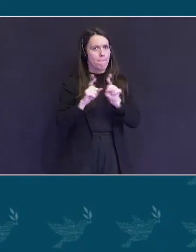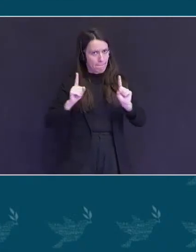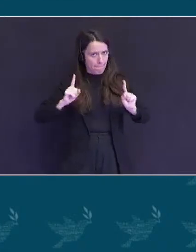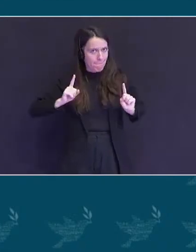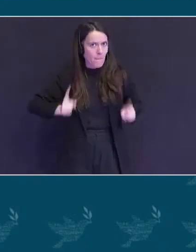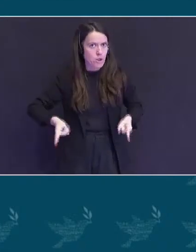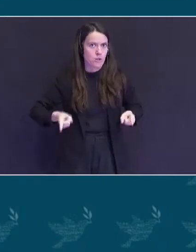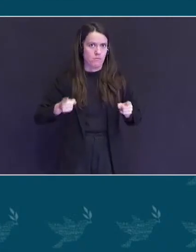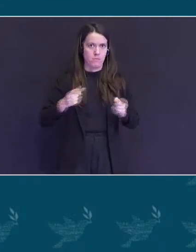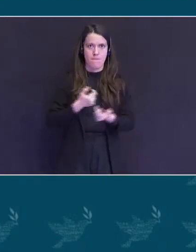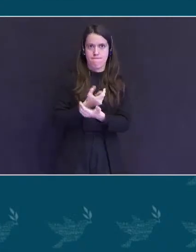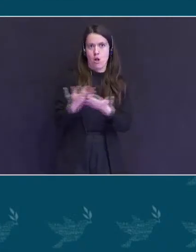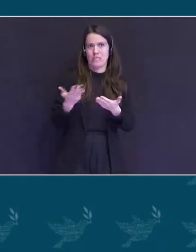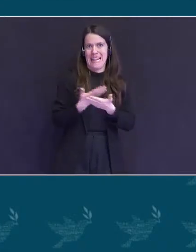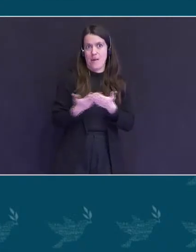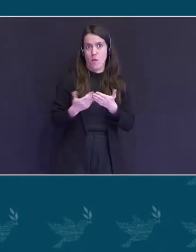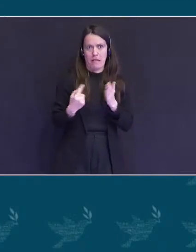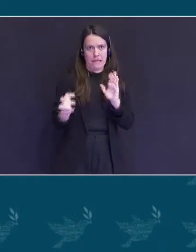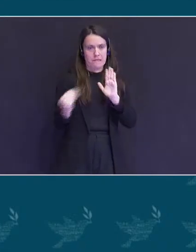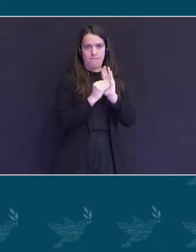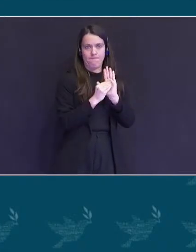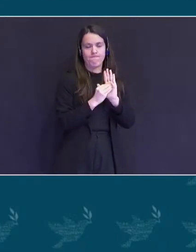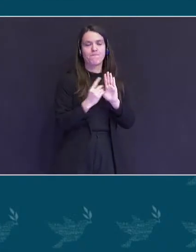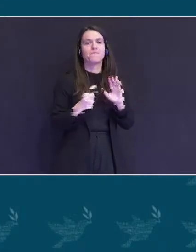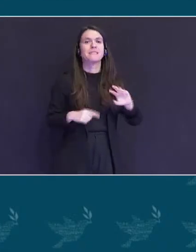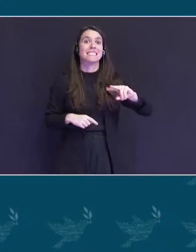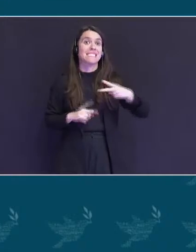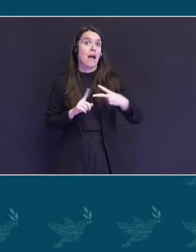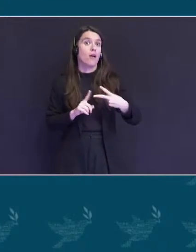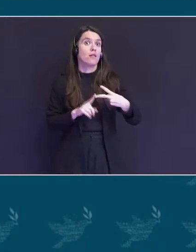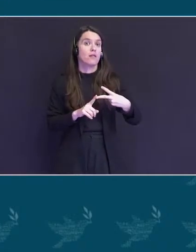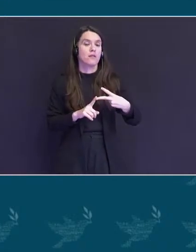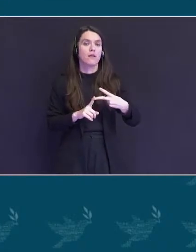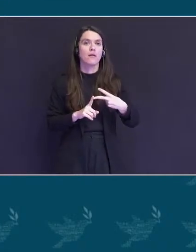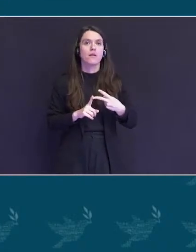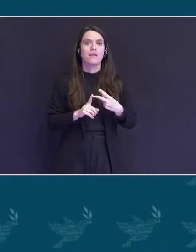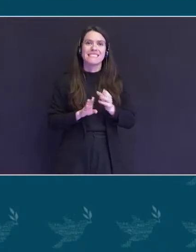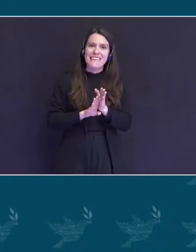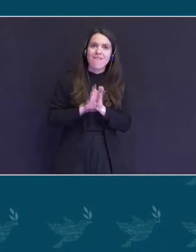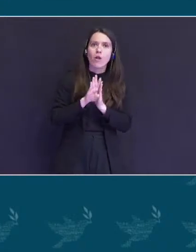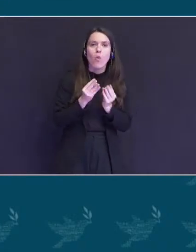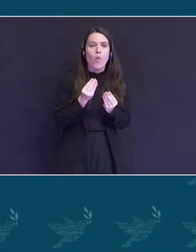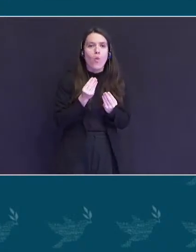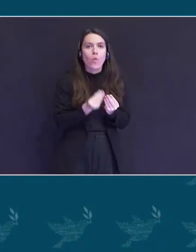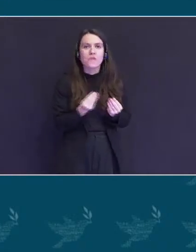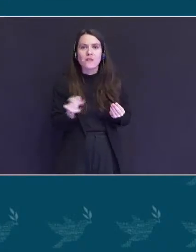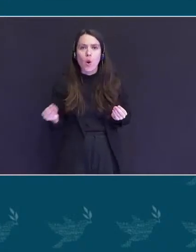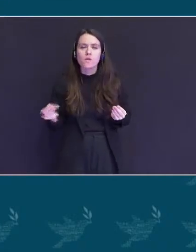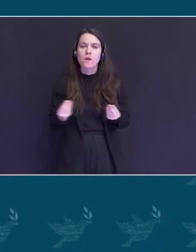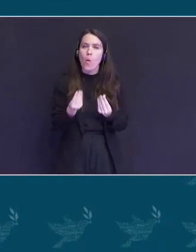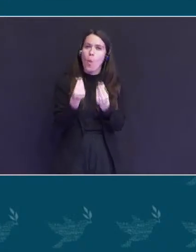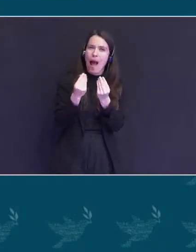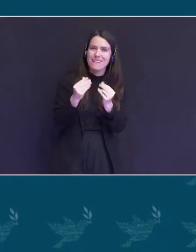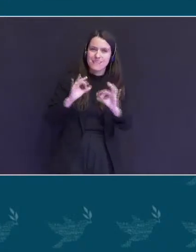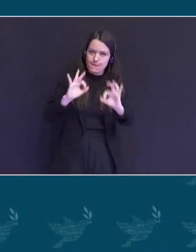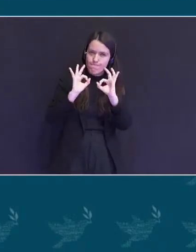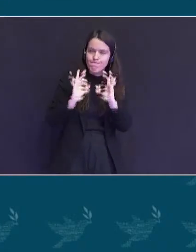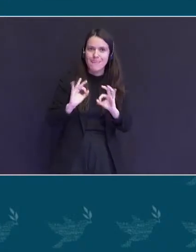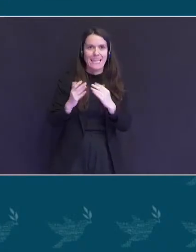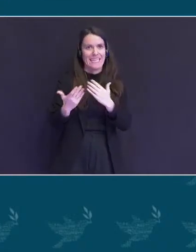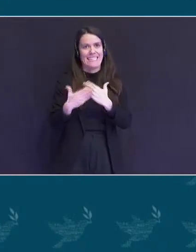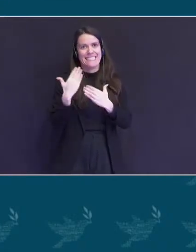then secondly, the development of quality resources that can be easily